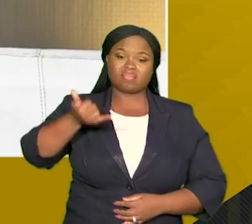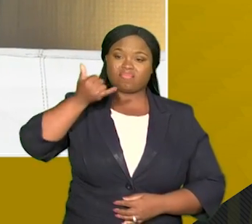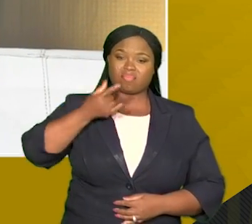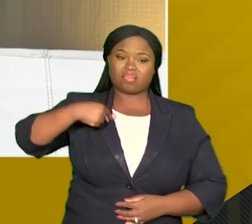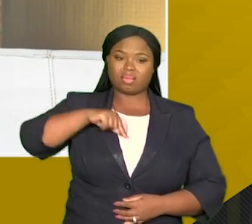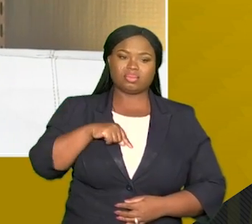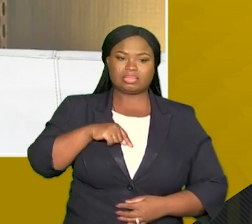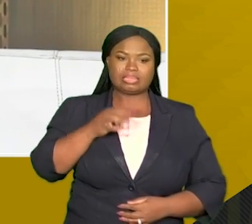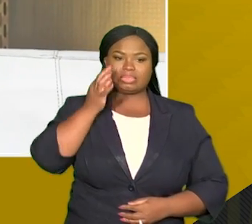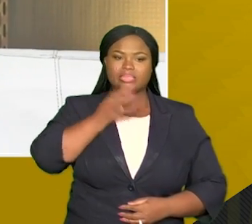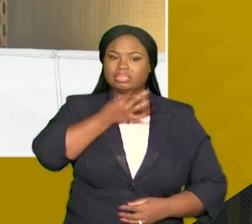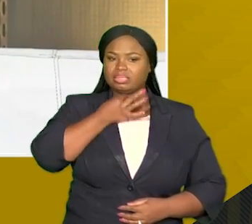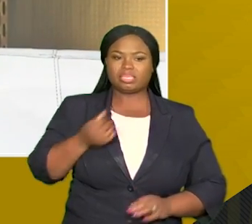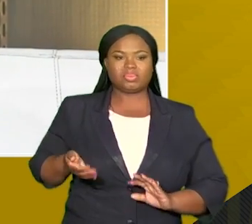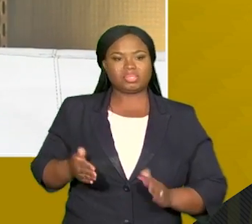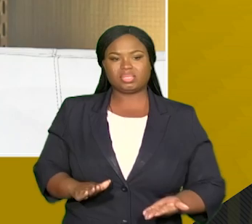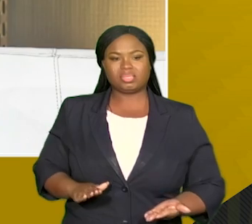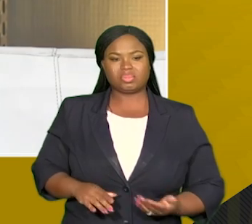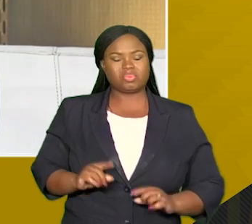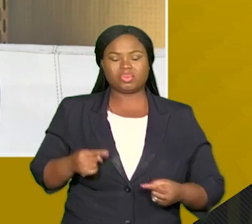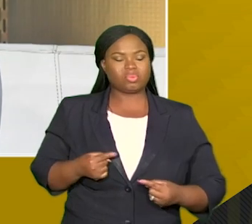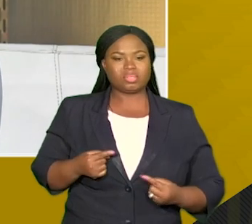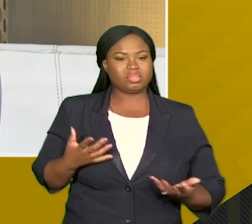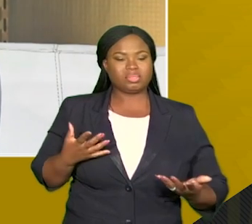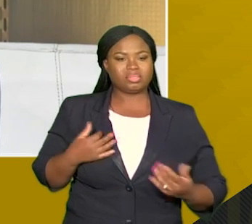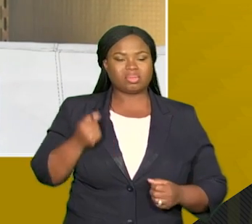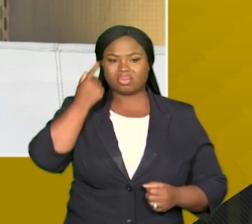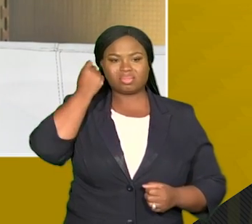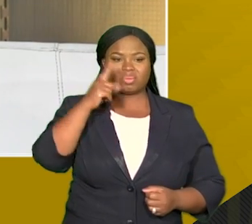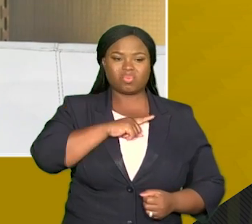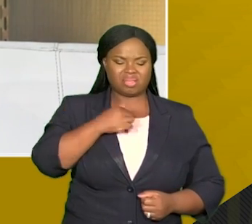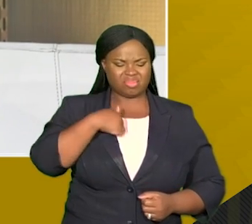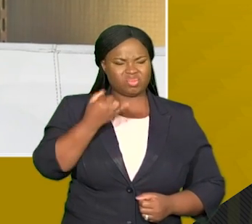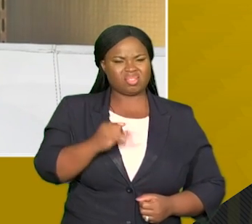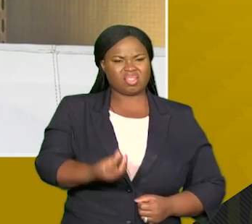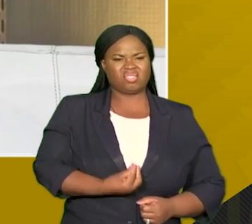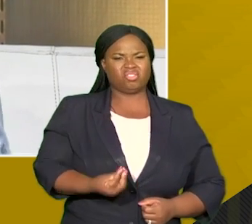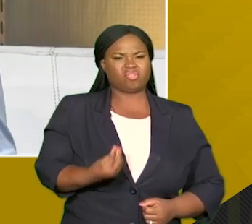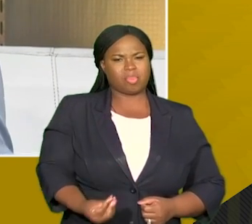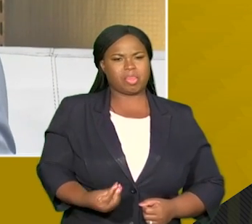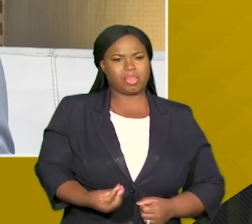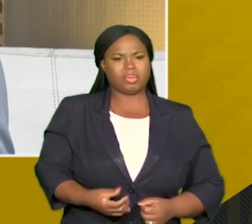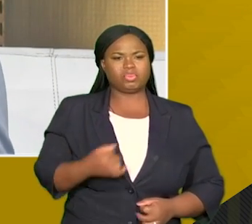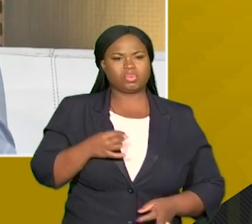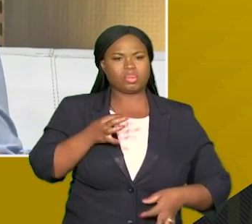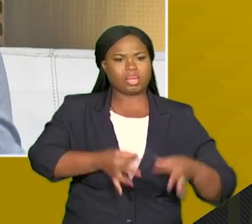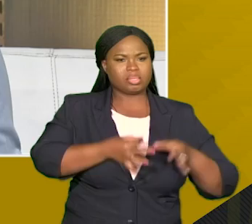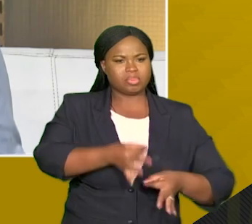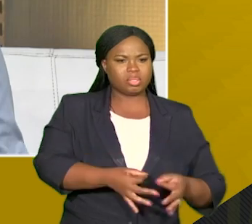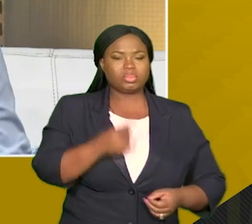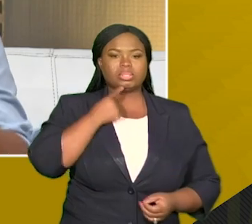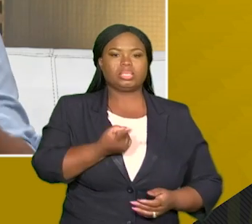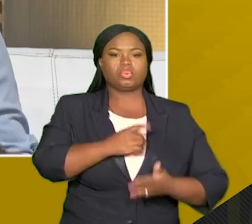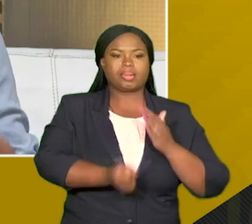ba main lane, yo, I don't go no zuji, and especially when I'm my inner child, ayan. Or ne explain ne kayo ru ukwete